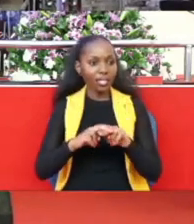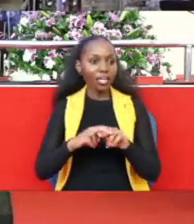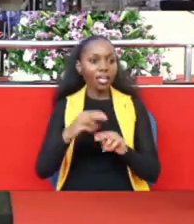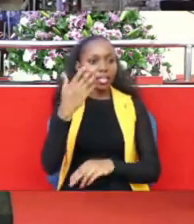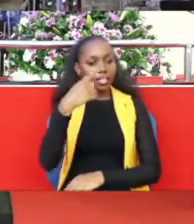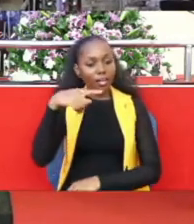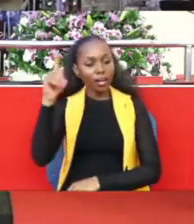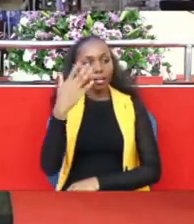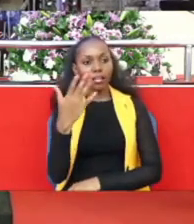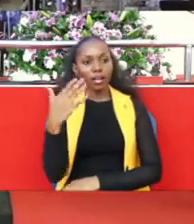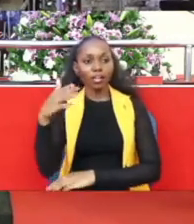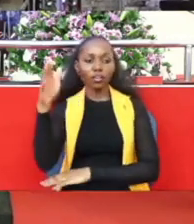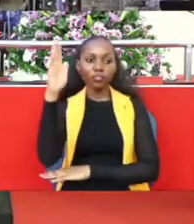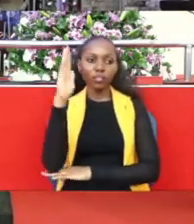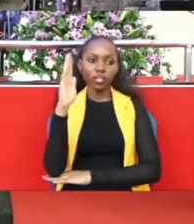We